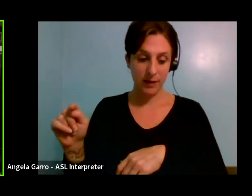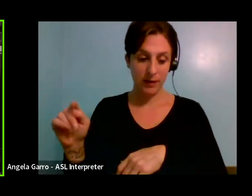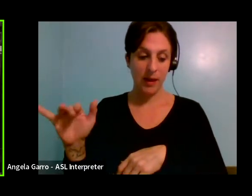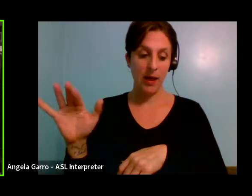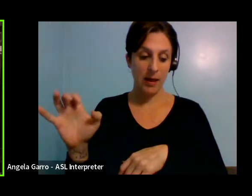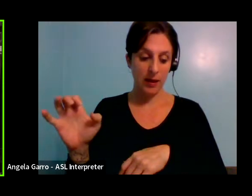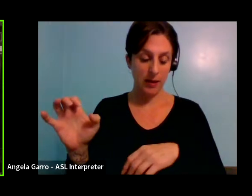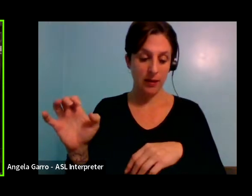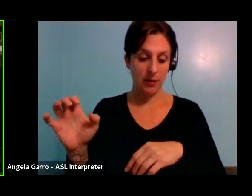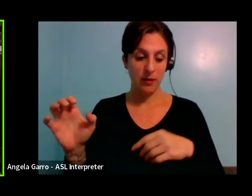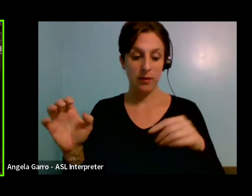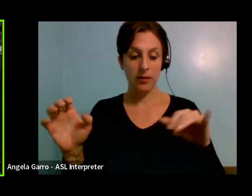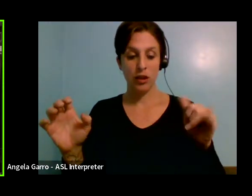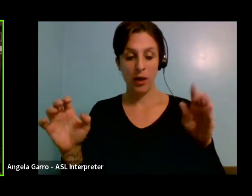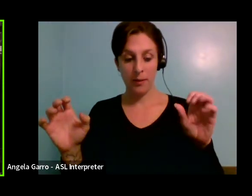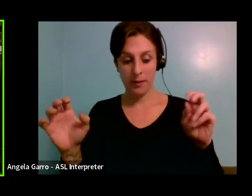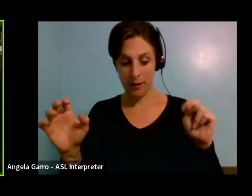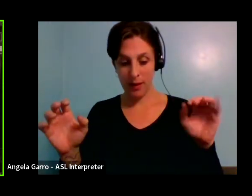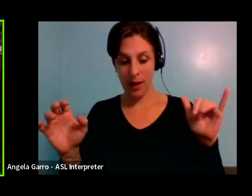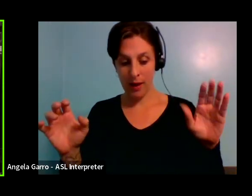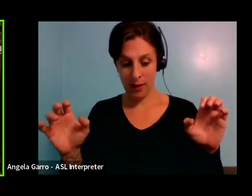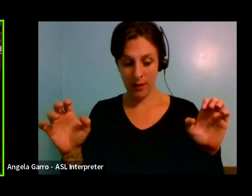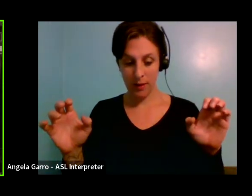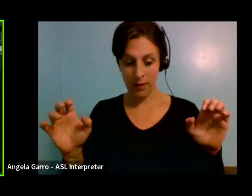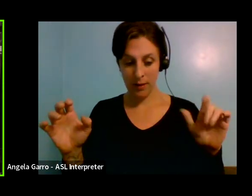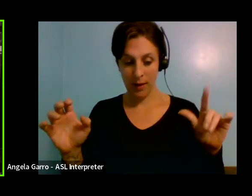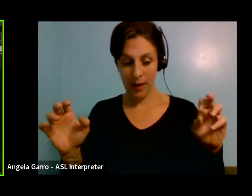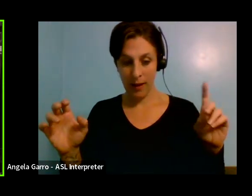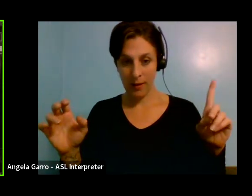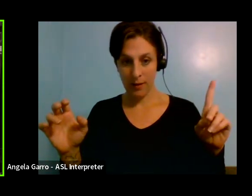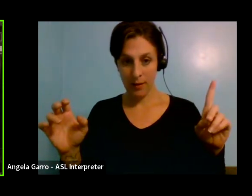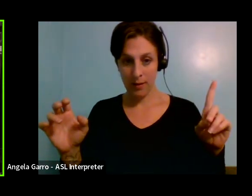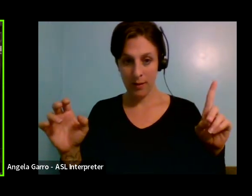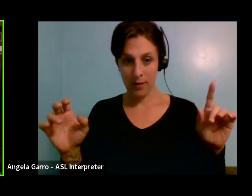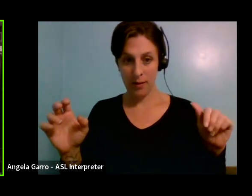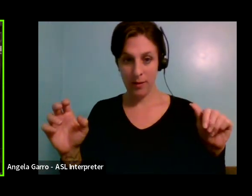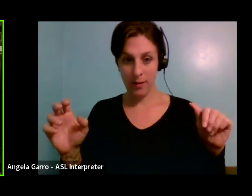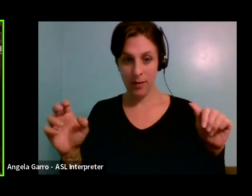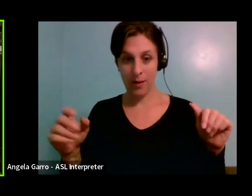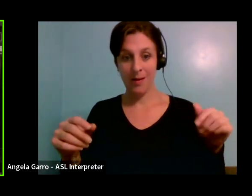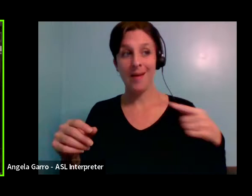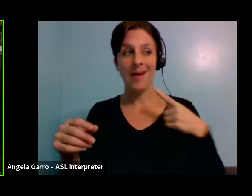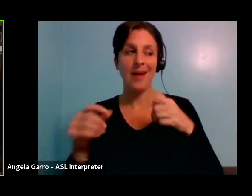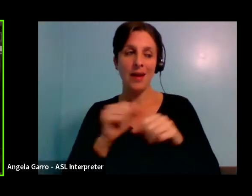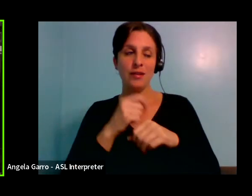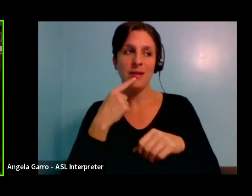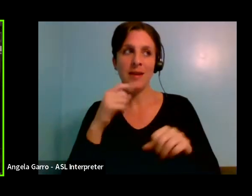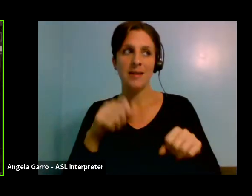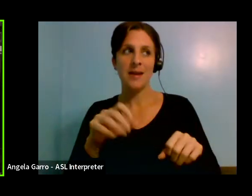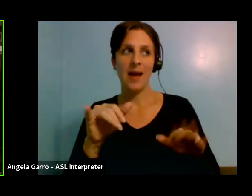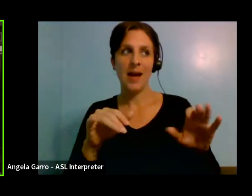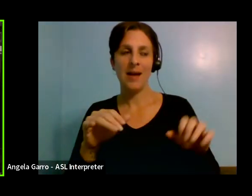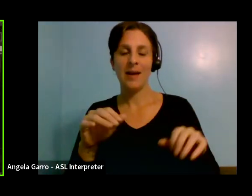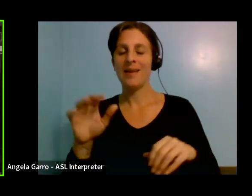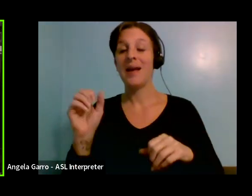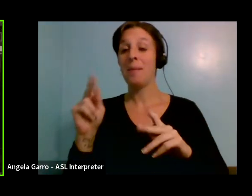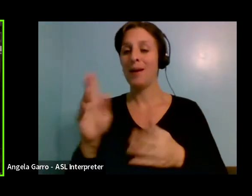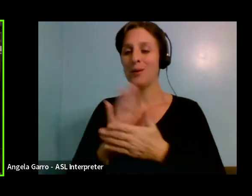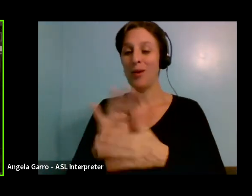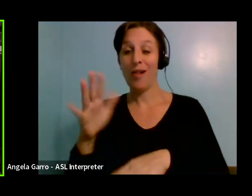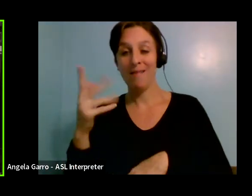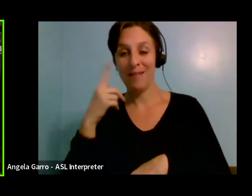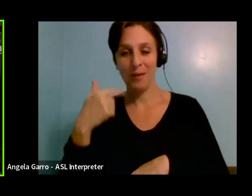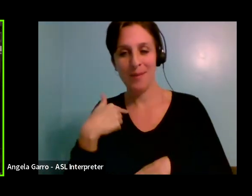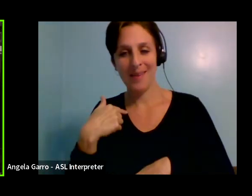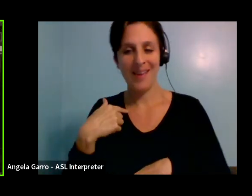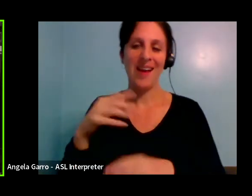Aye. trustee Jacobson, Aye. trustee Land. I actually can say aye. Okay. Back to school's on the 5th for me. Excellent. Okay, I'm